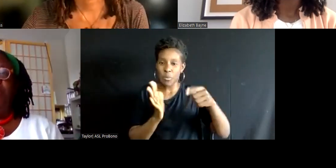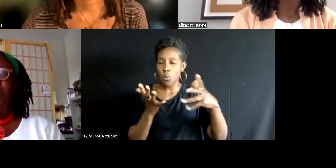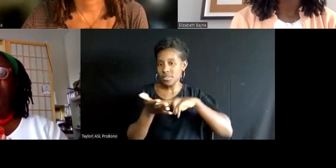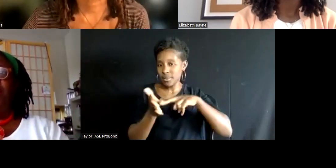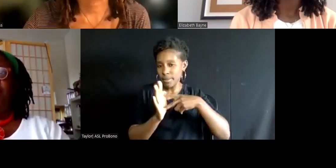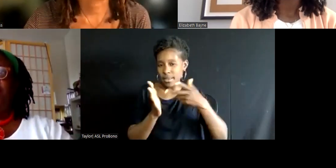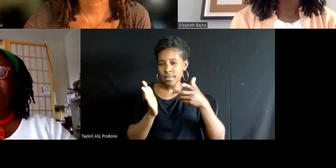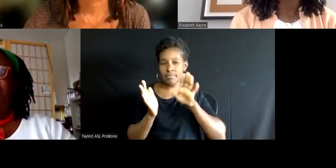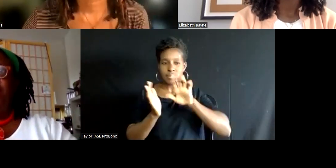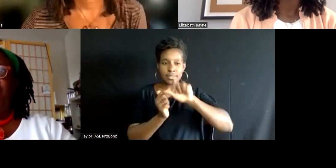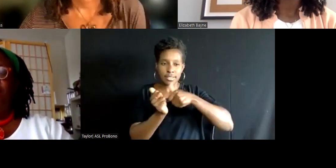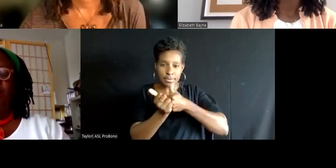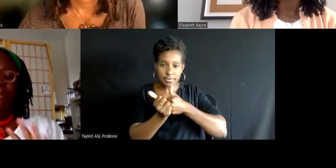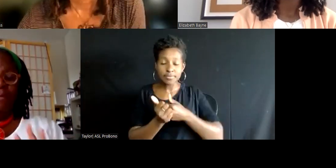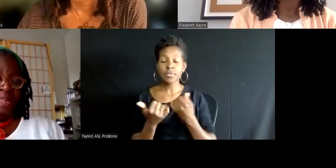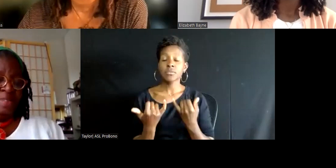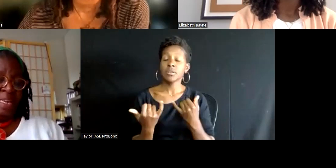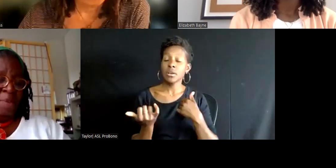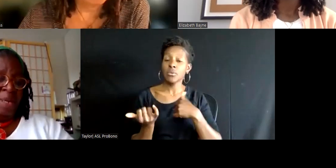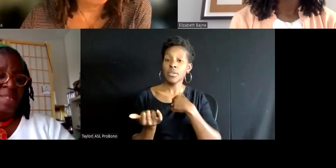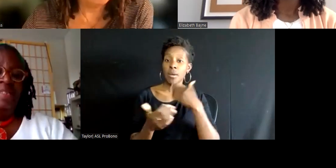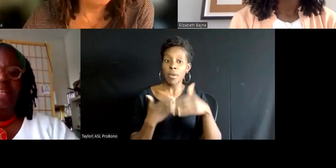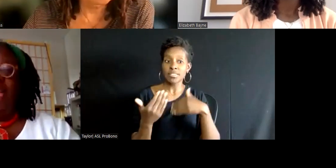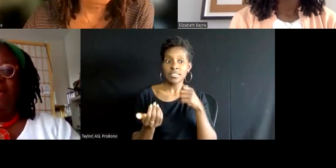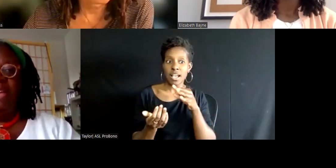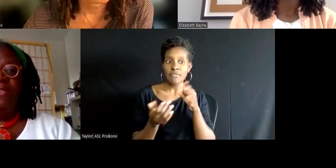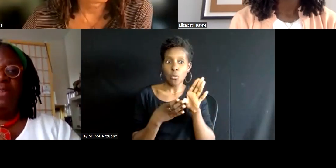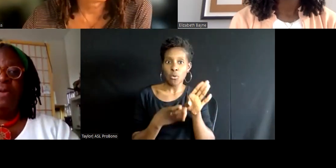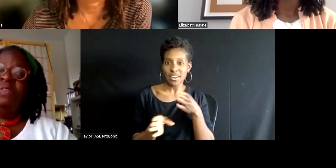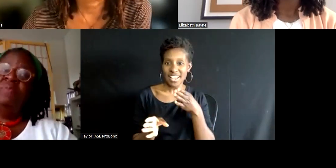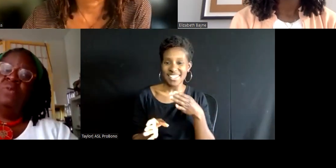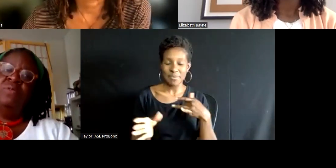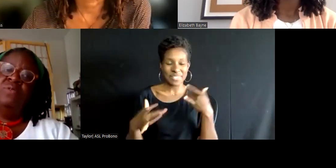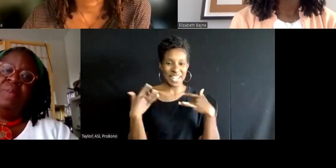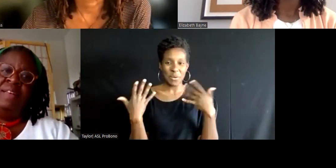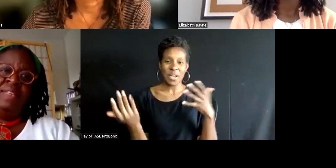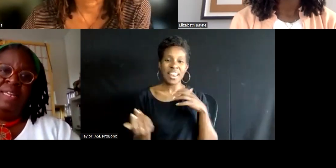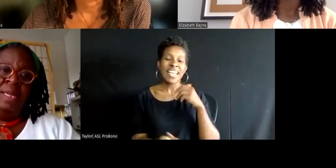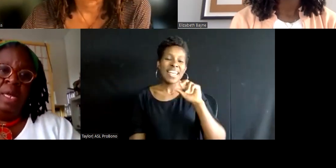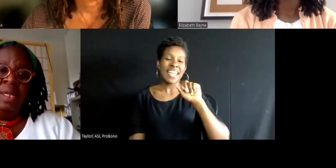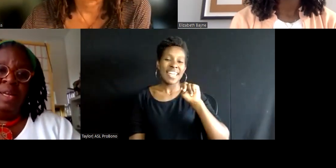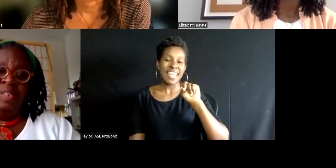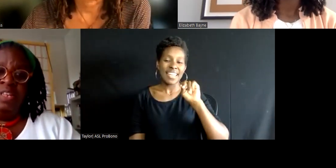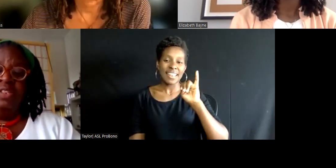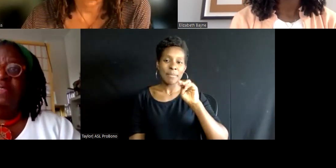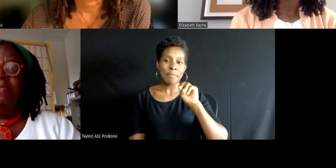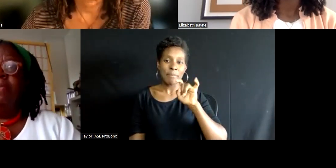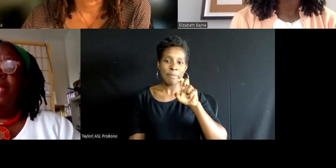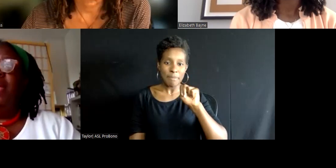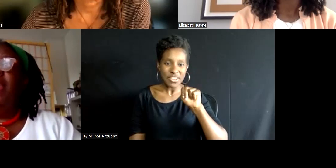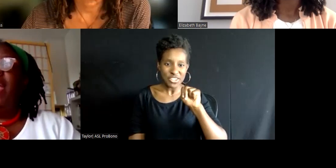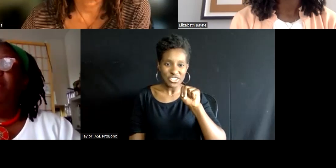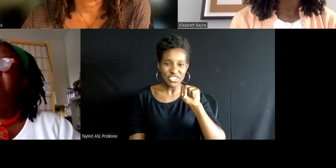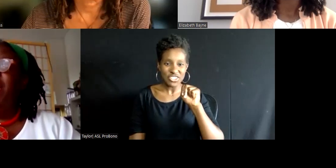We are in the process of putting together, and I'm really excited about this, an animation film with some students from Cal State Los